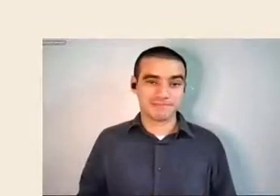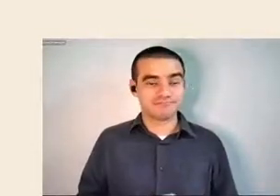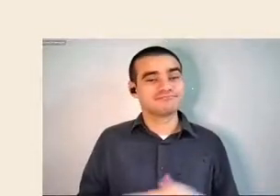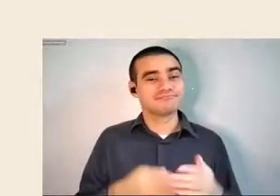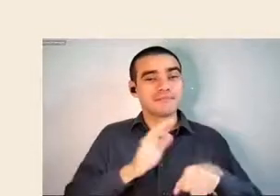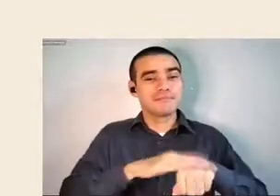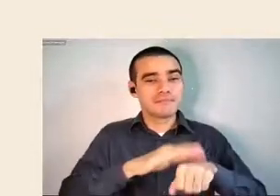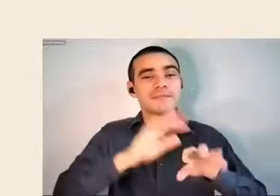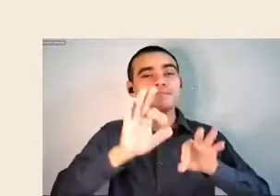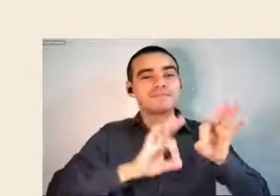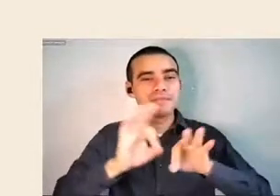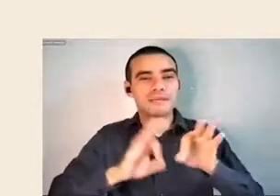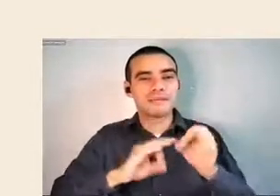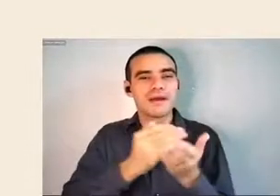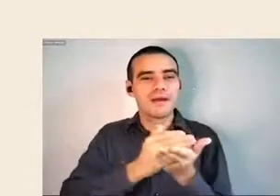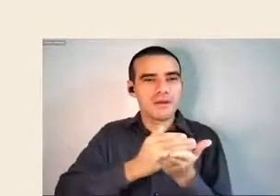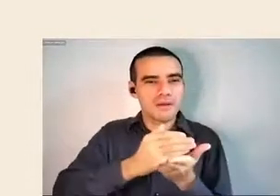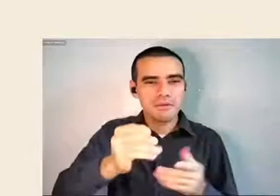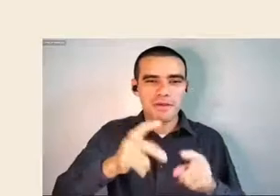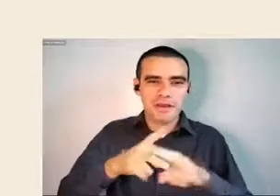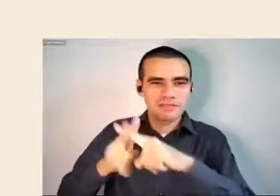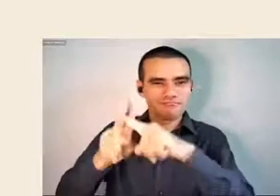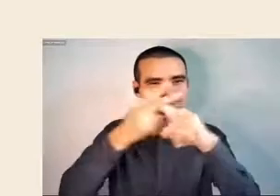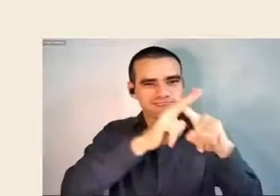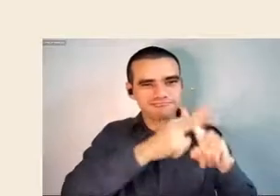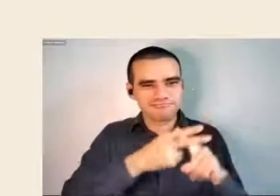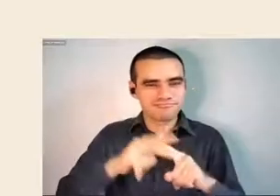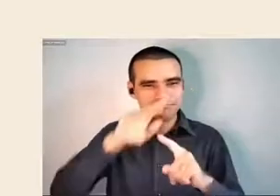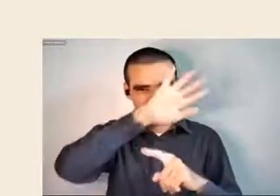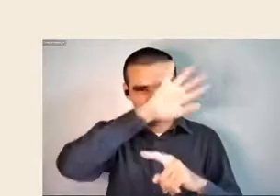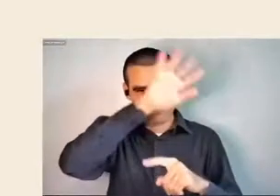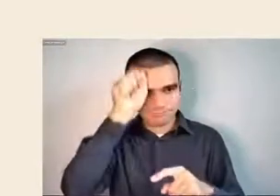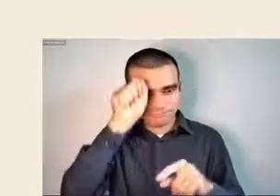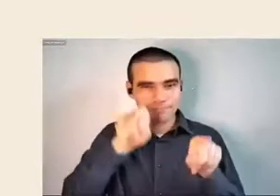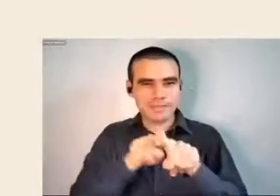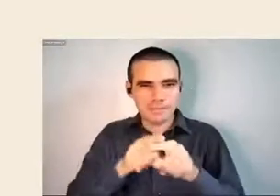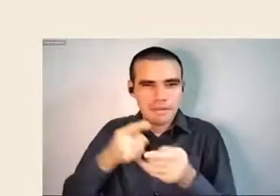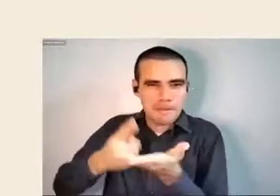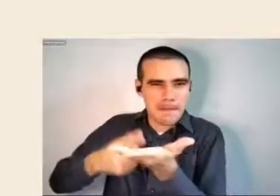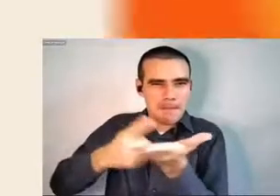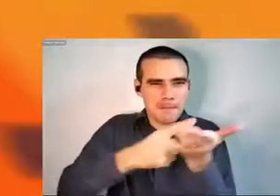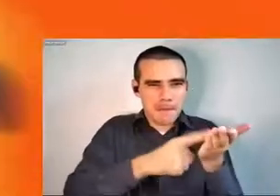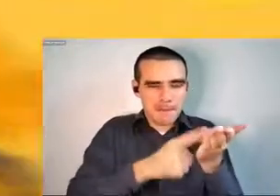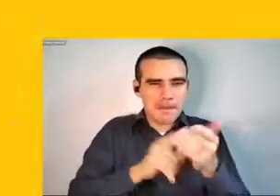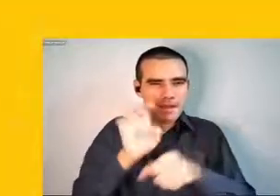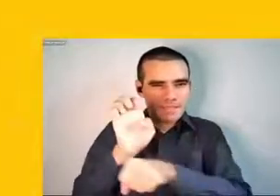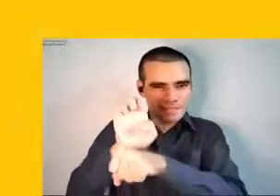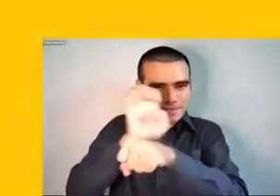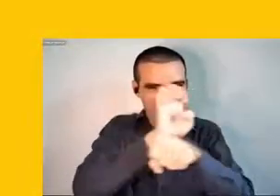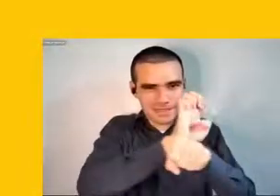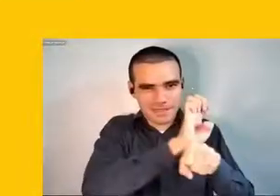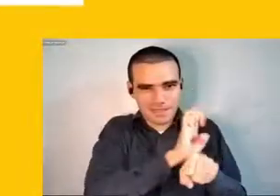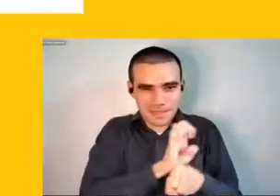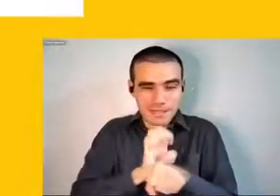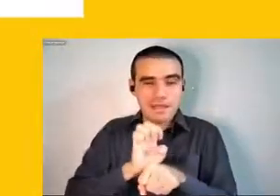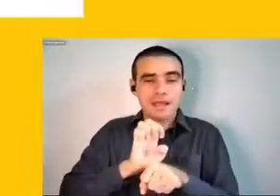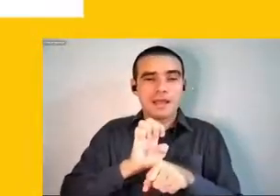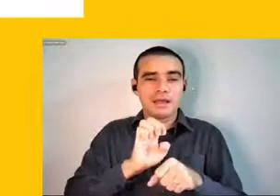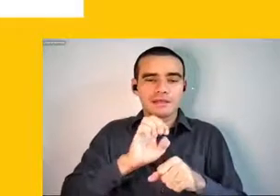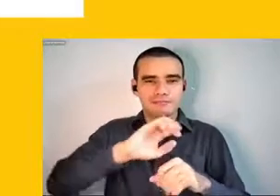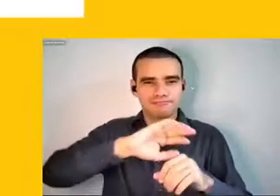This is brought to you by a concert for Amazon and the